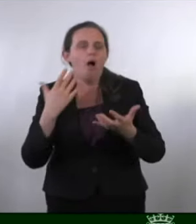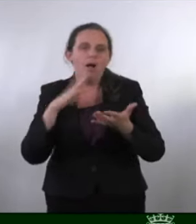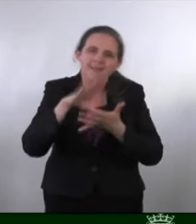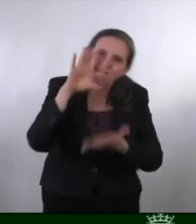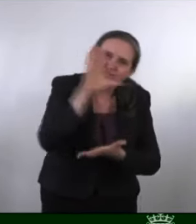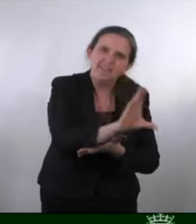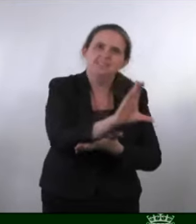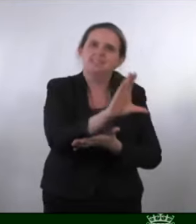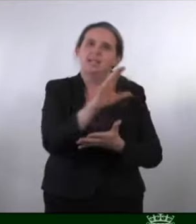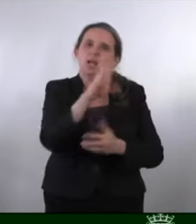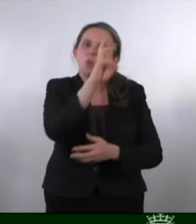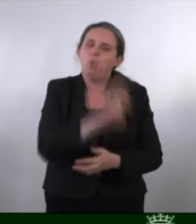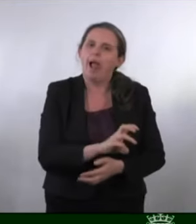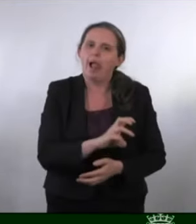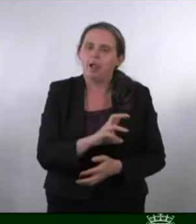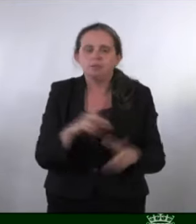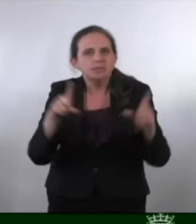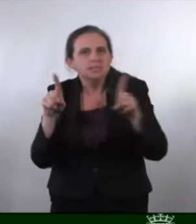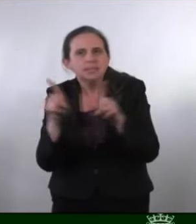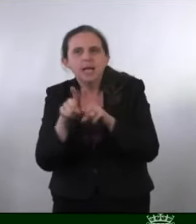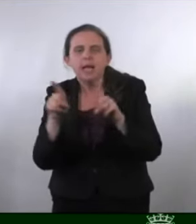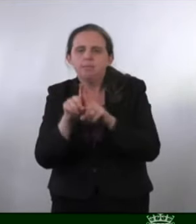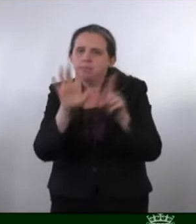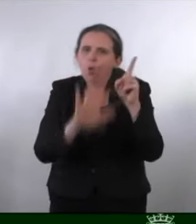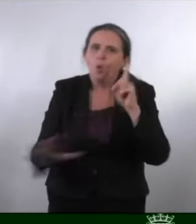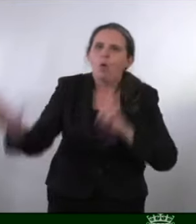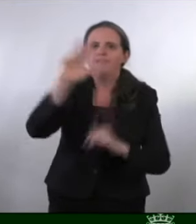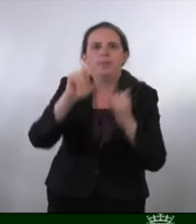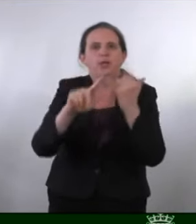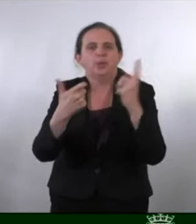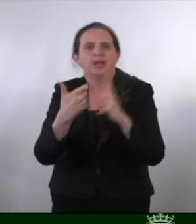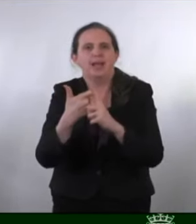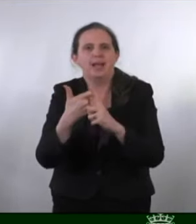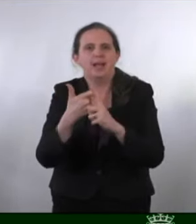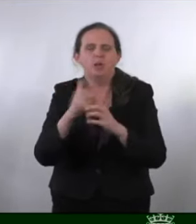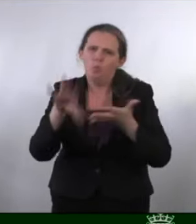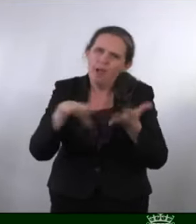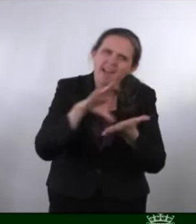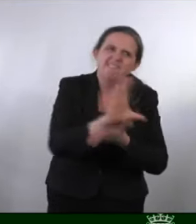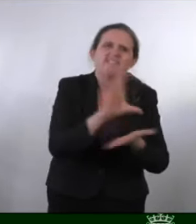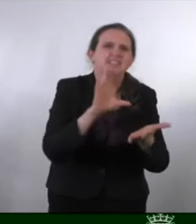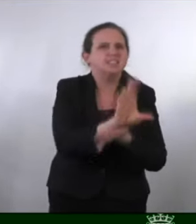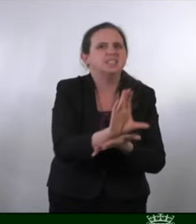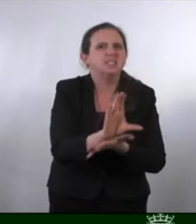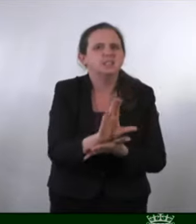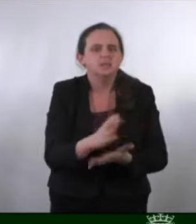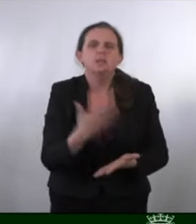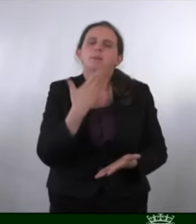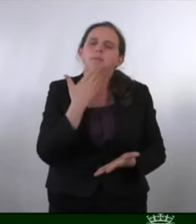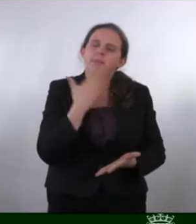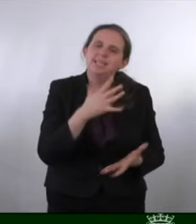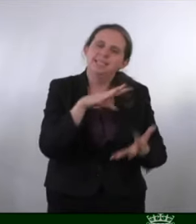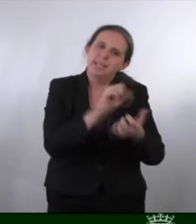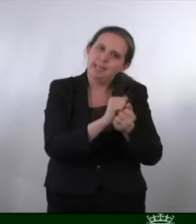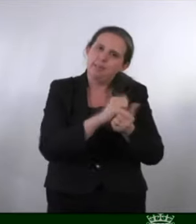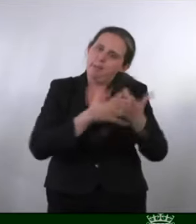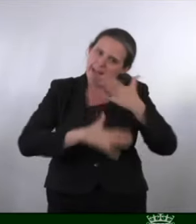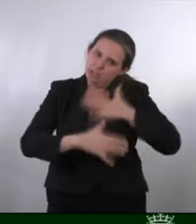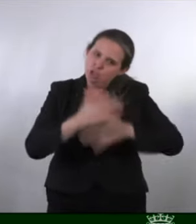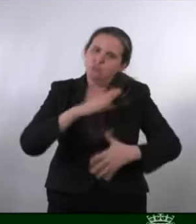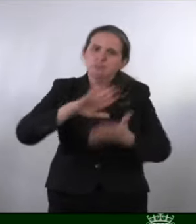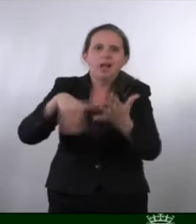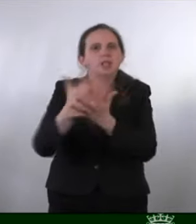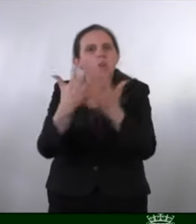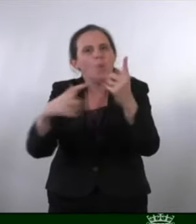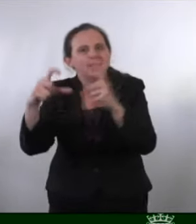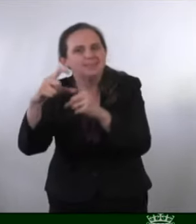Wales, as we are across the whole of the UK. I think if she contains her impatience until Wednesday, she will hear perhaps the